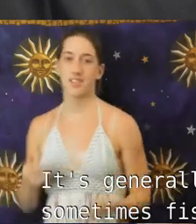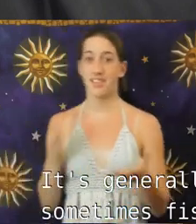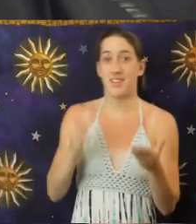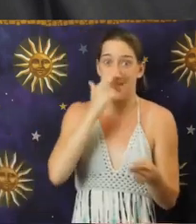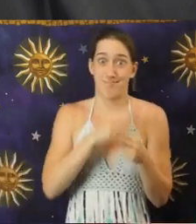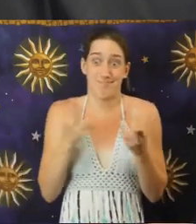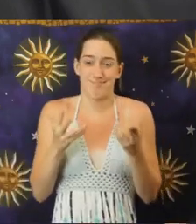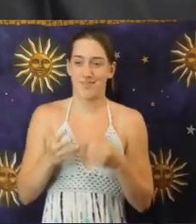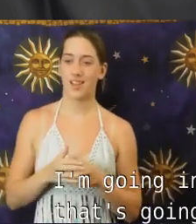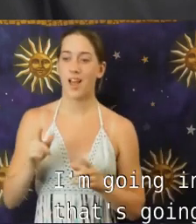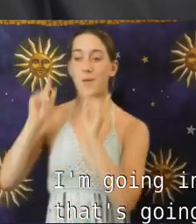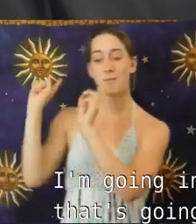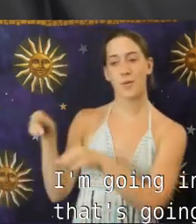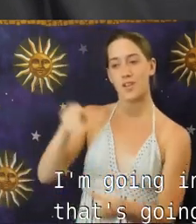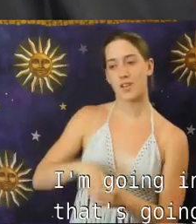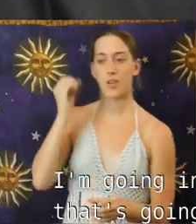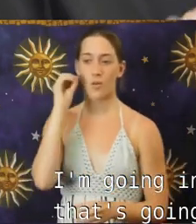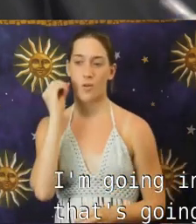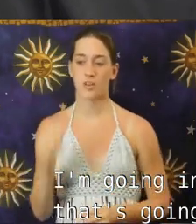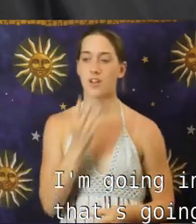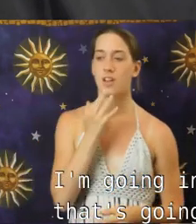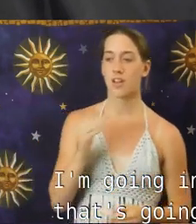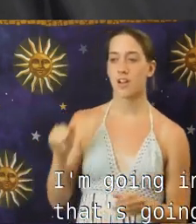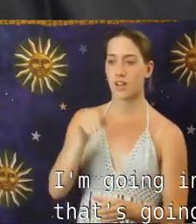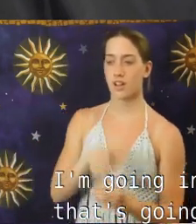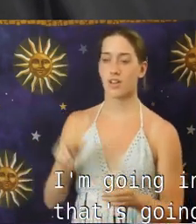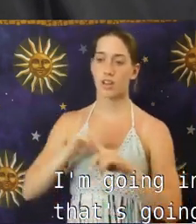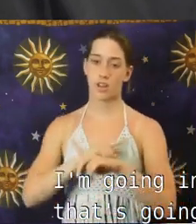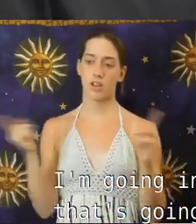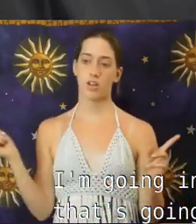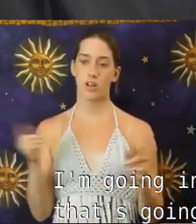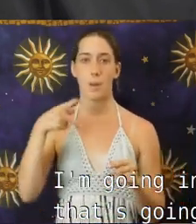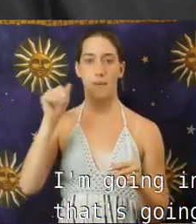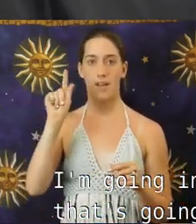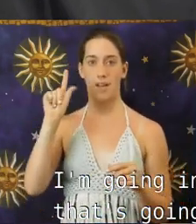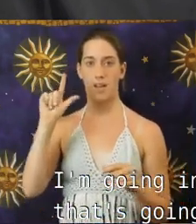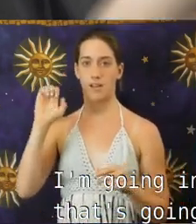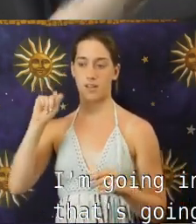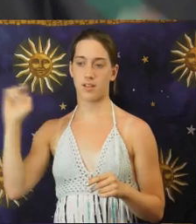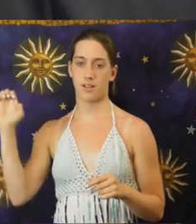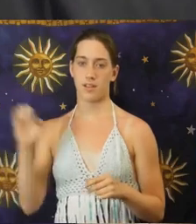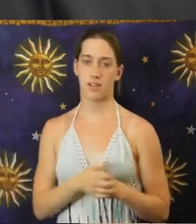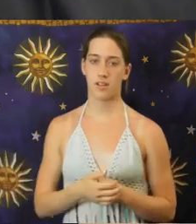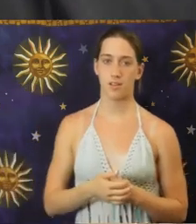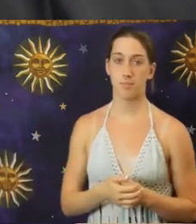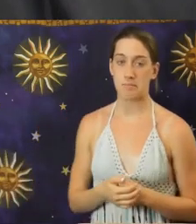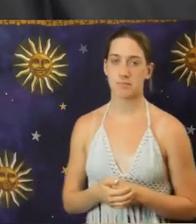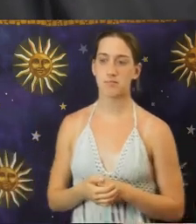thing. Next we go into that orange shade on the lid. I think that's going to be cute.